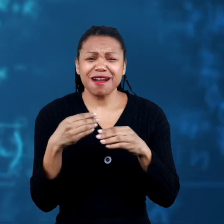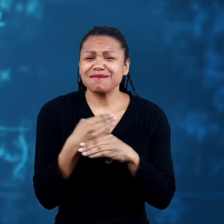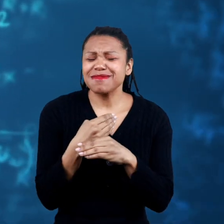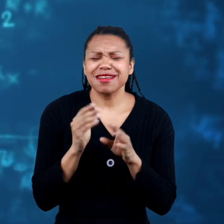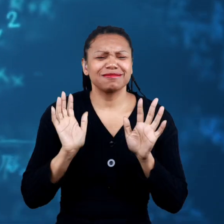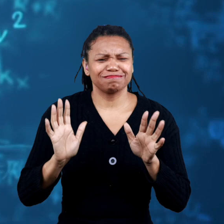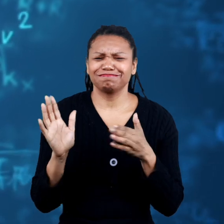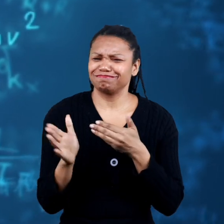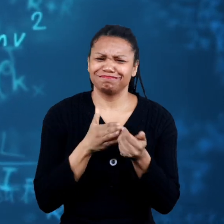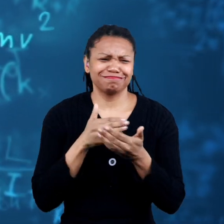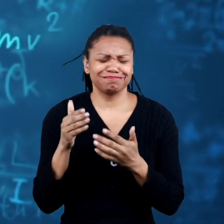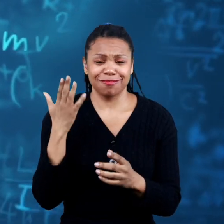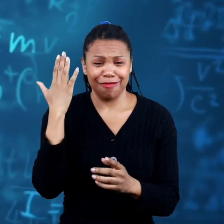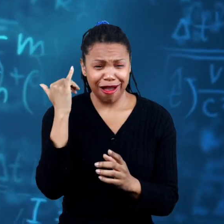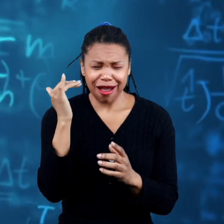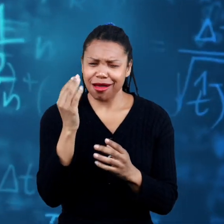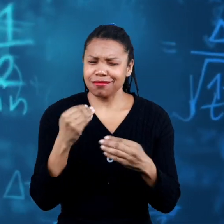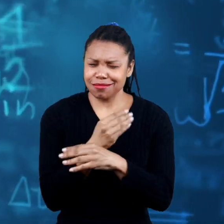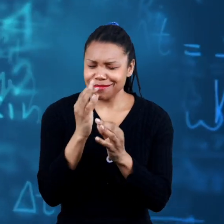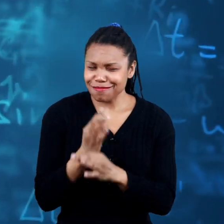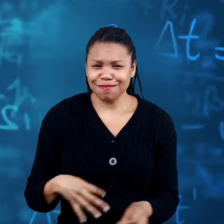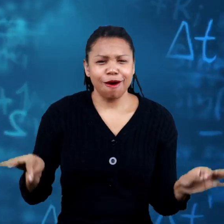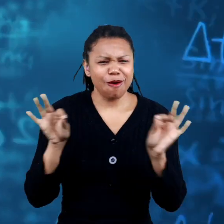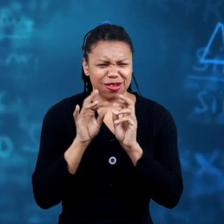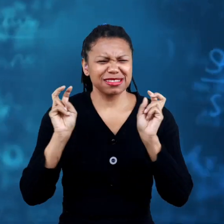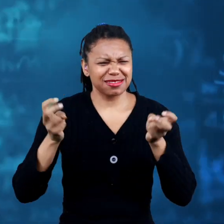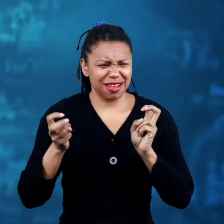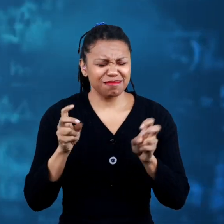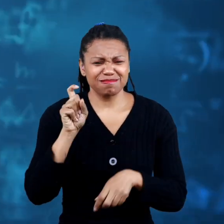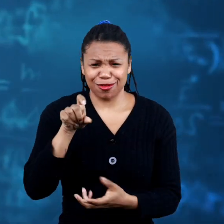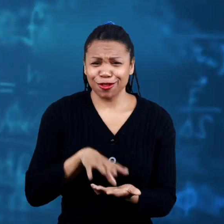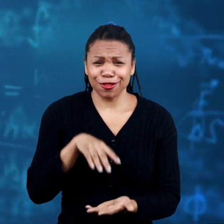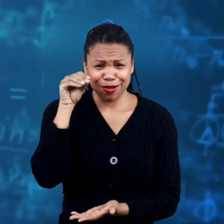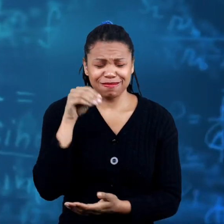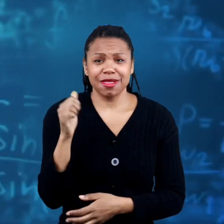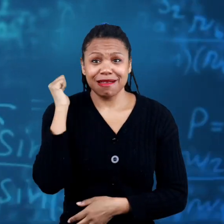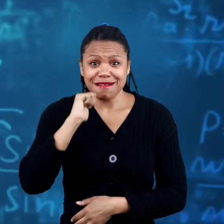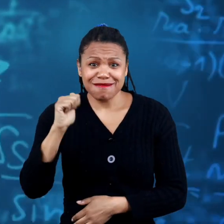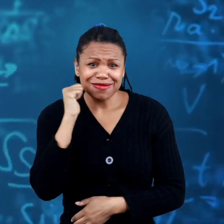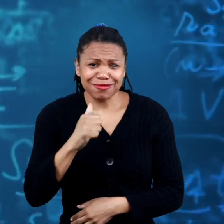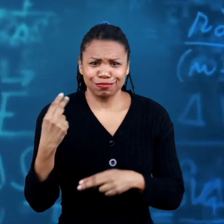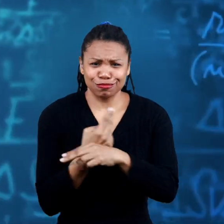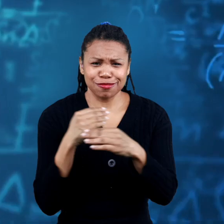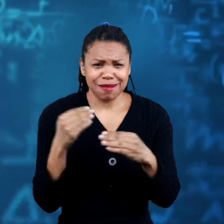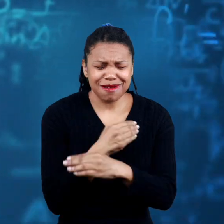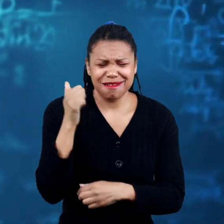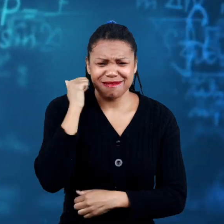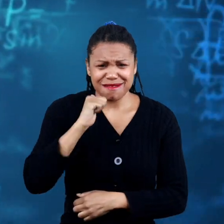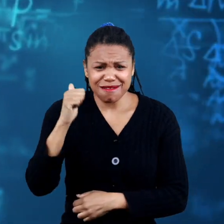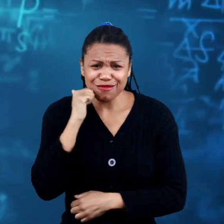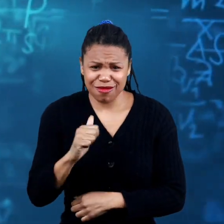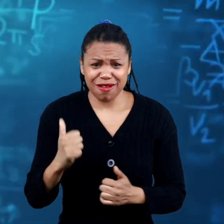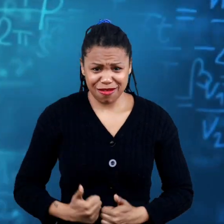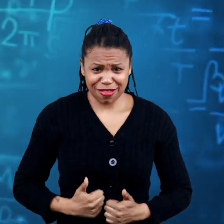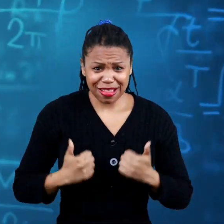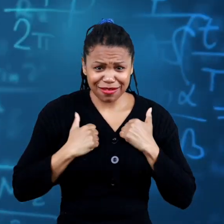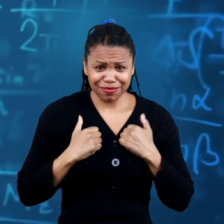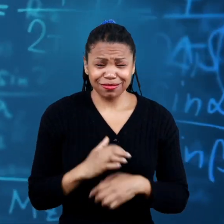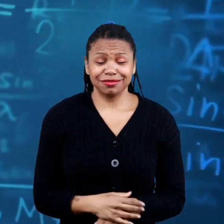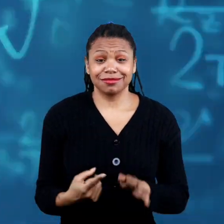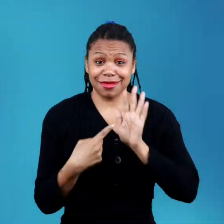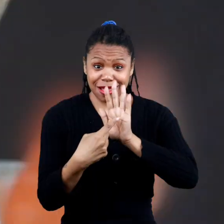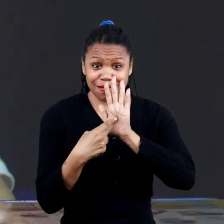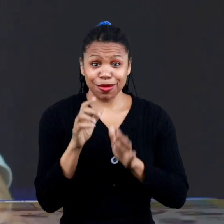how you might feel about it, math is one of the most important subjects you can learn, because you use math every day for so many of the things in your